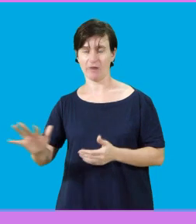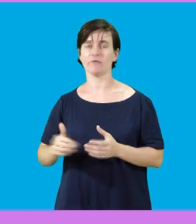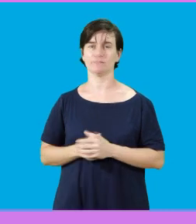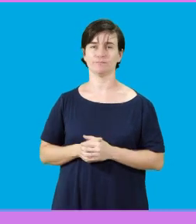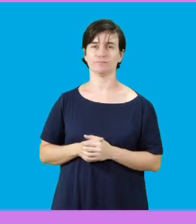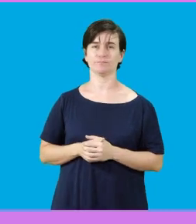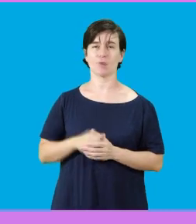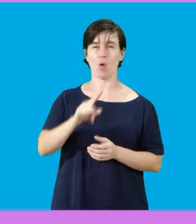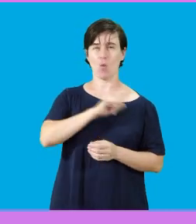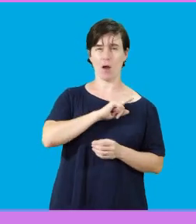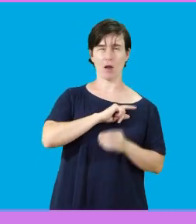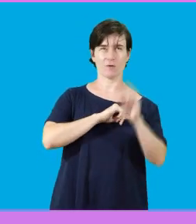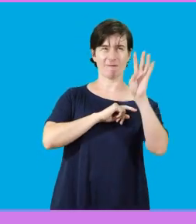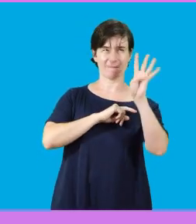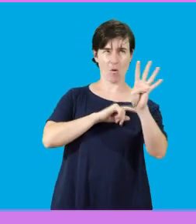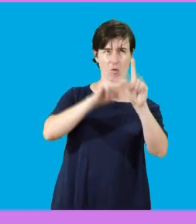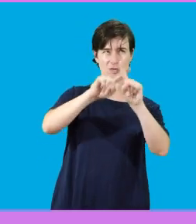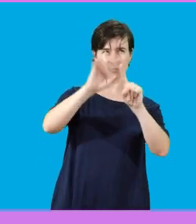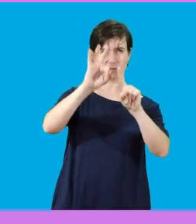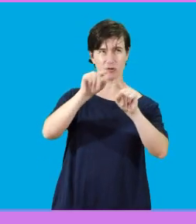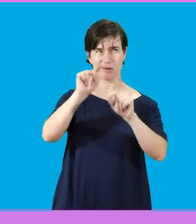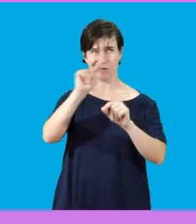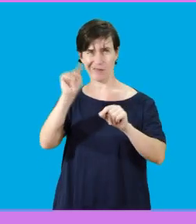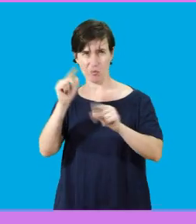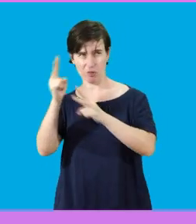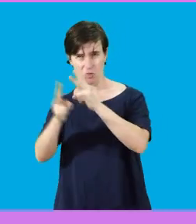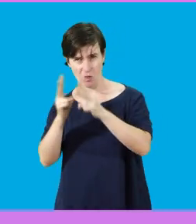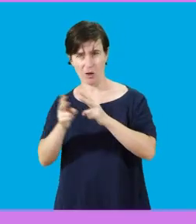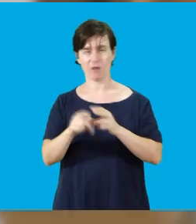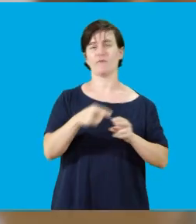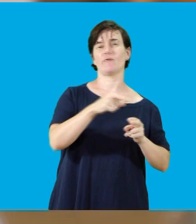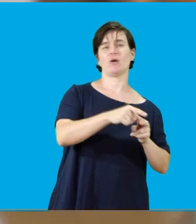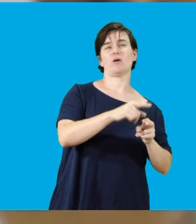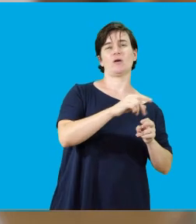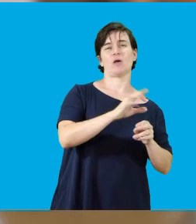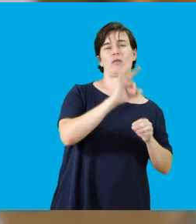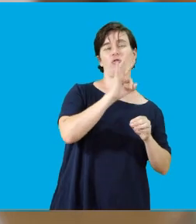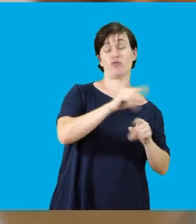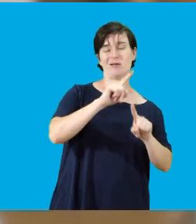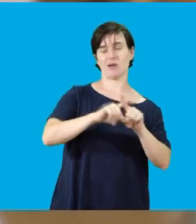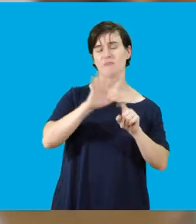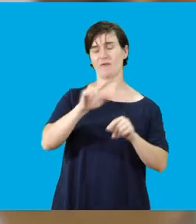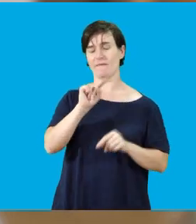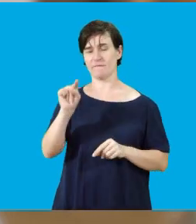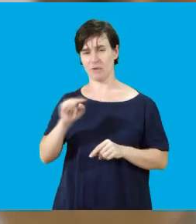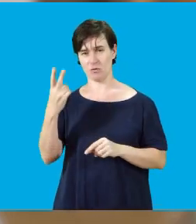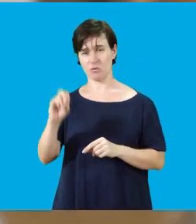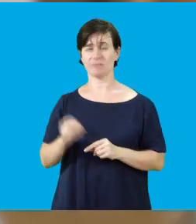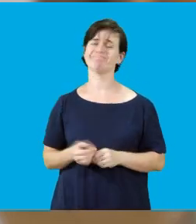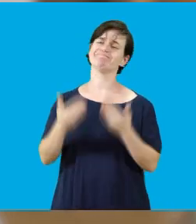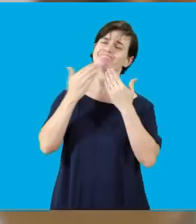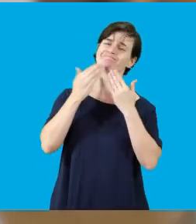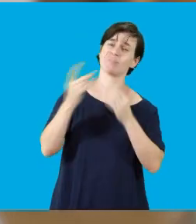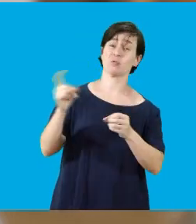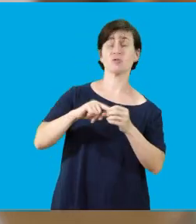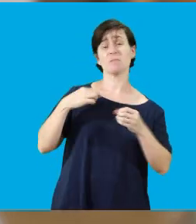Because 4 goes 3 times into 12 and it goes 5 times into 20. Thank you for tuning in today, learners. I hope